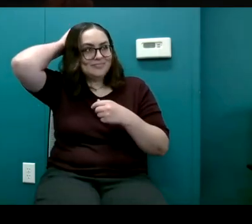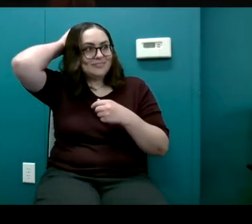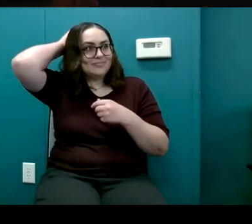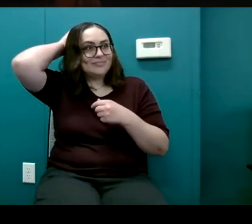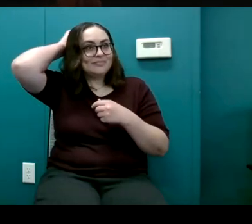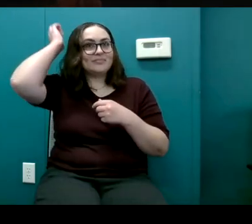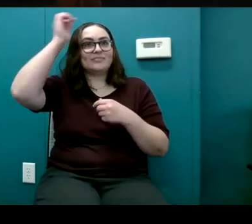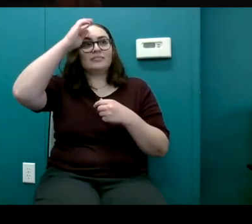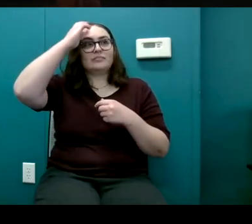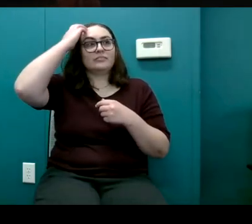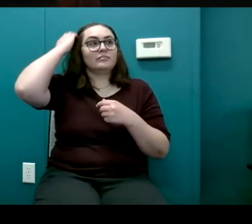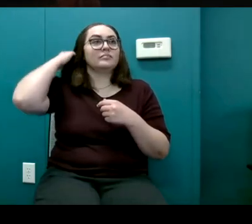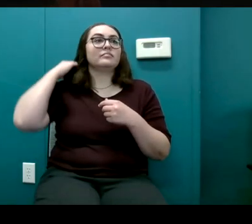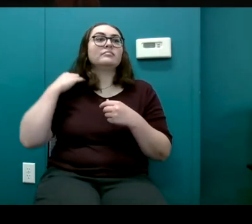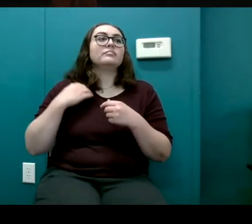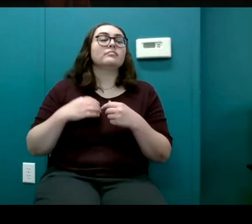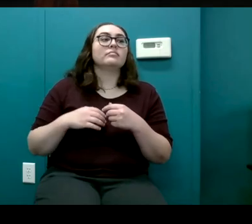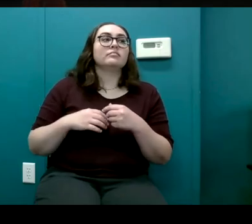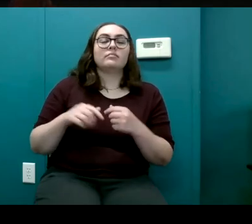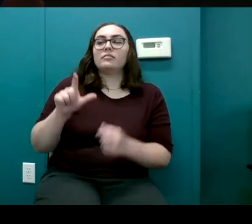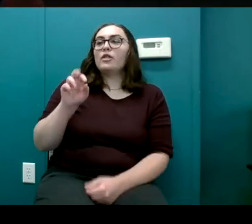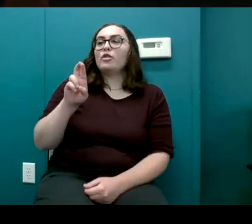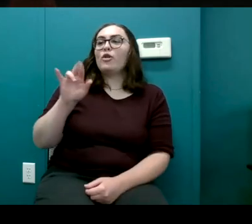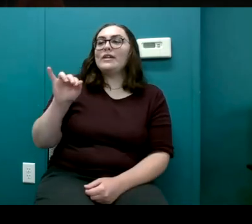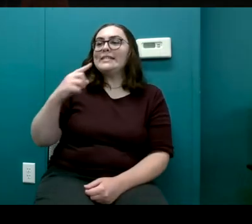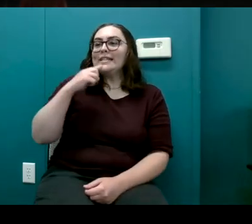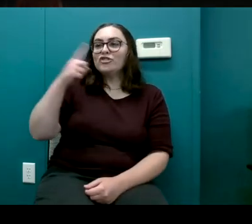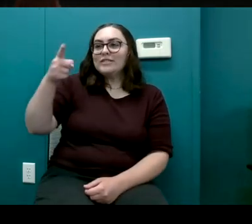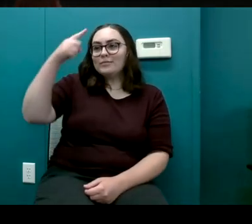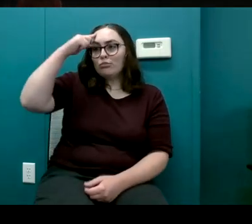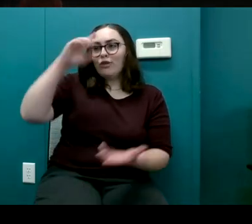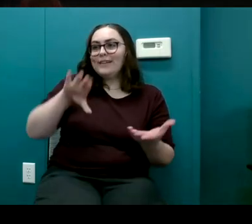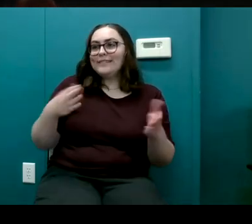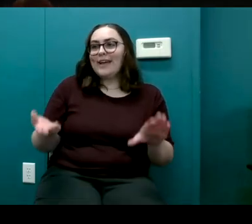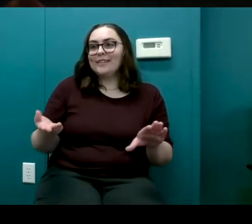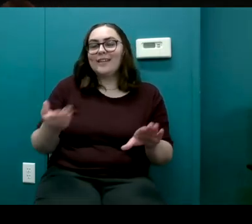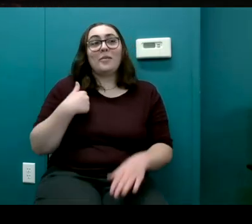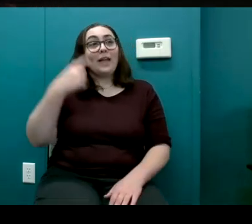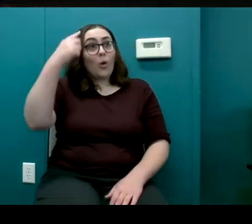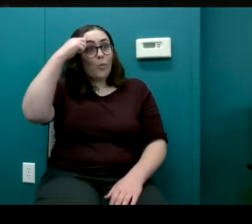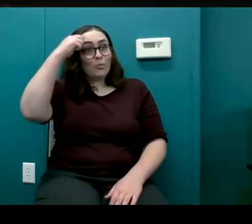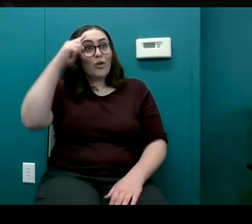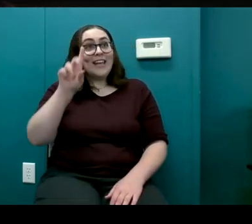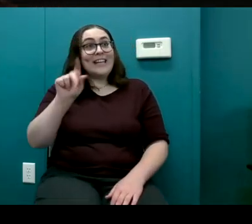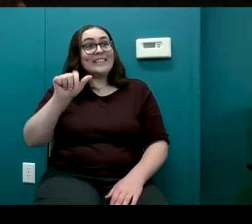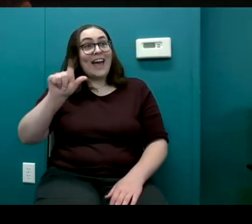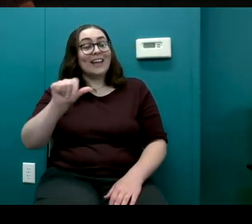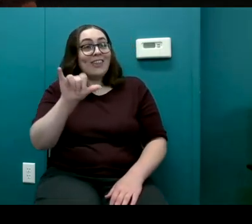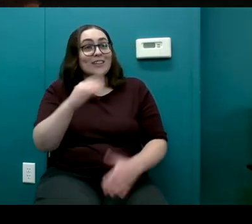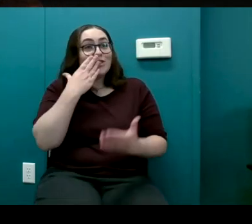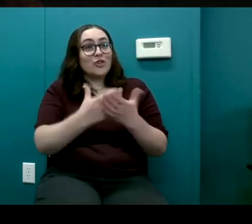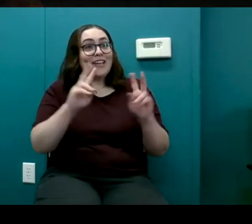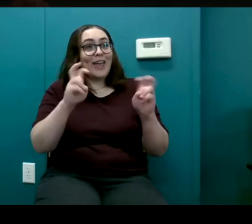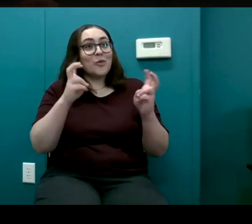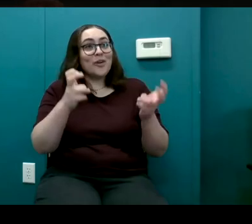Lori, what'd you say? I said I'm brain dead. I don't. Oh, brain dead. I thought you said like brain data. I was like, oh, that's a good category. That's a good